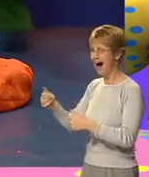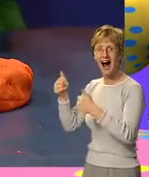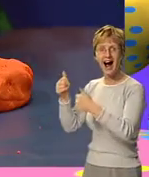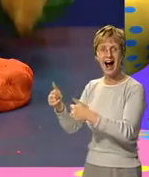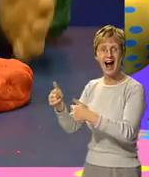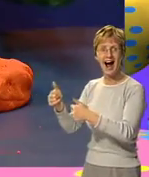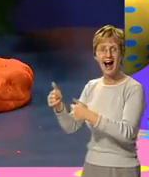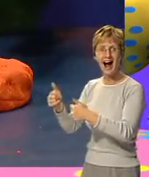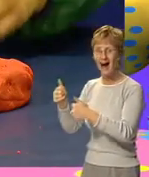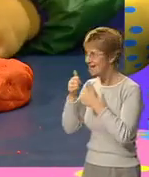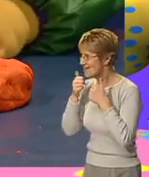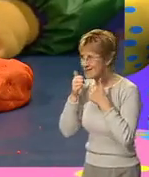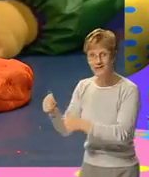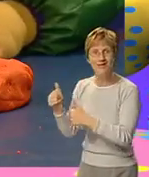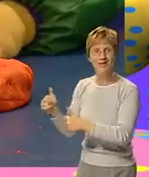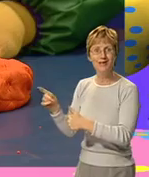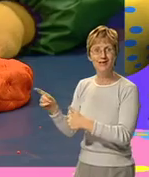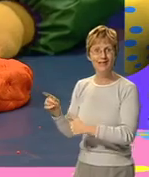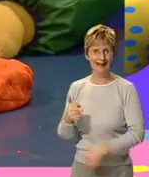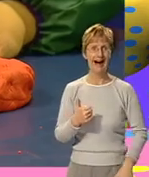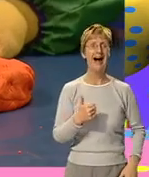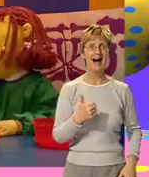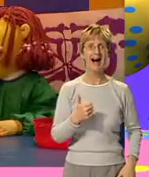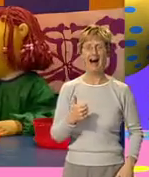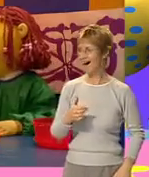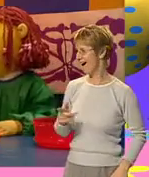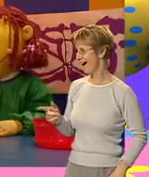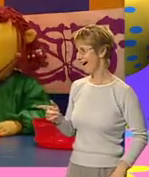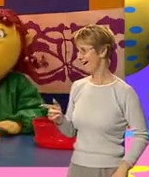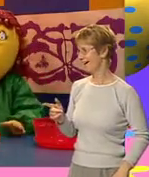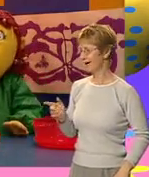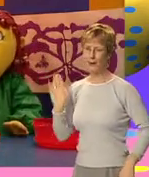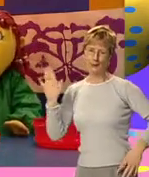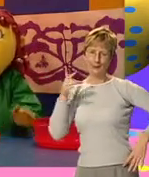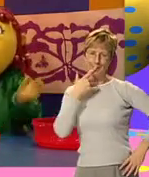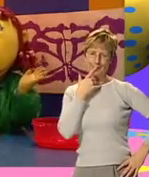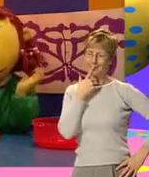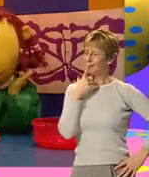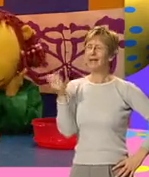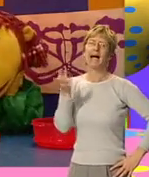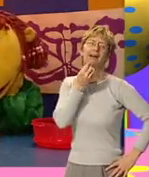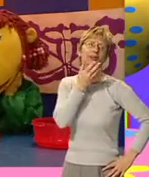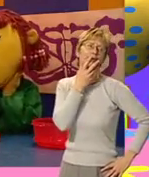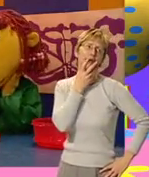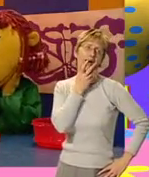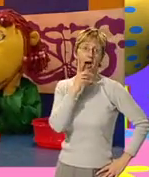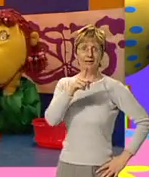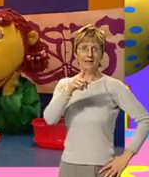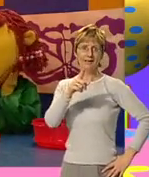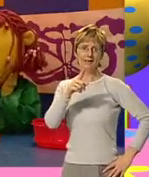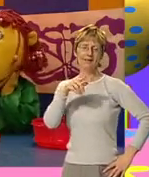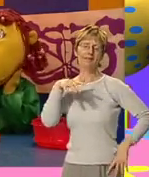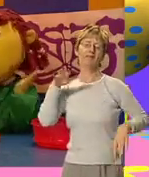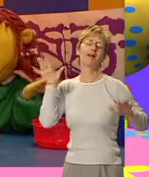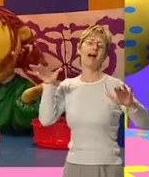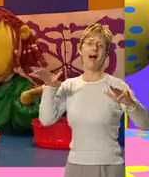Oh, it's very good, isn't it, Jay? Yeah. Oh. Wouldn't it be great to live in